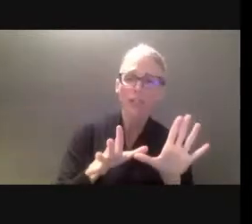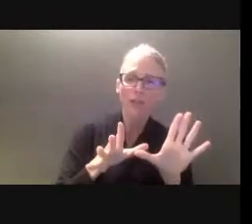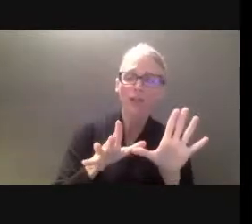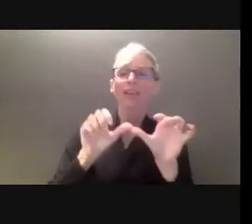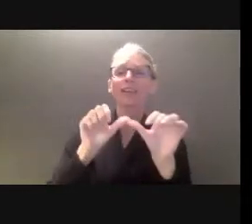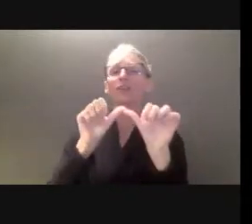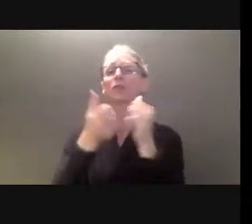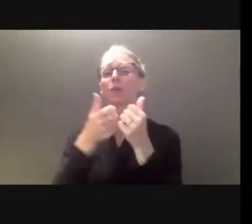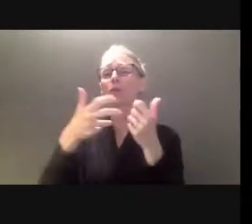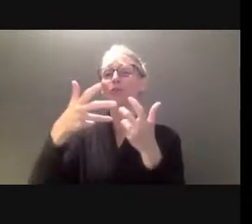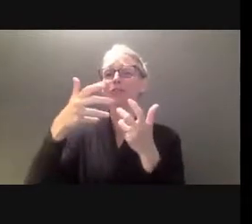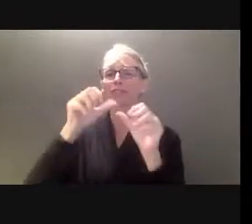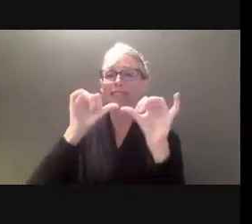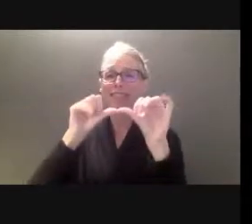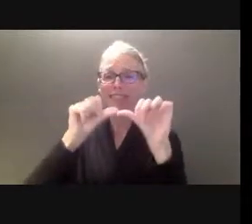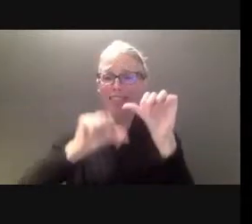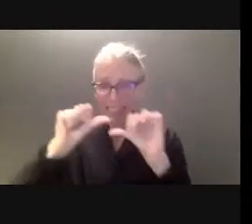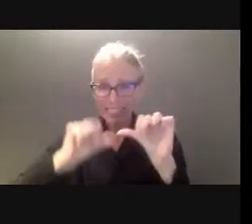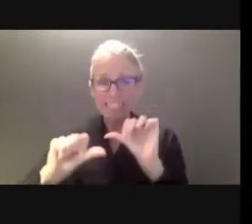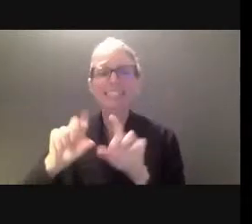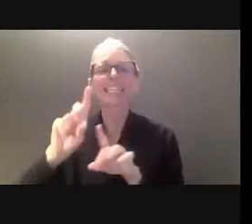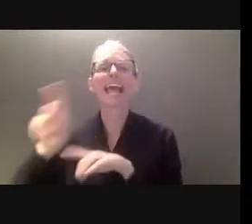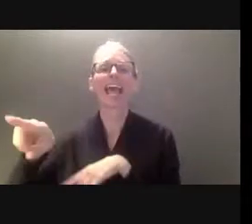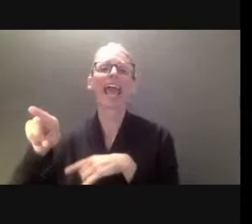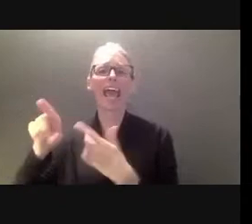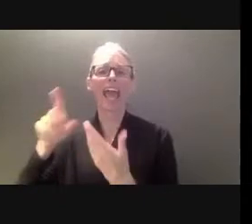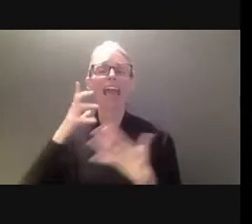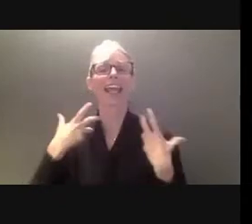healthcare professionals who share a similar goal of